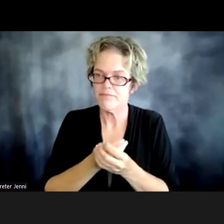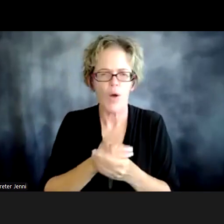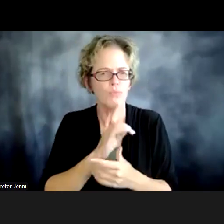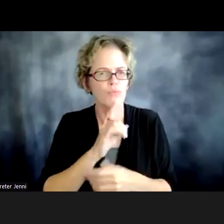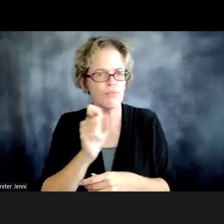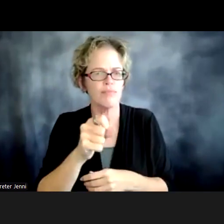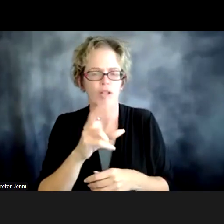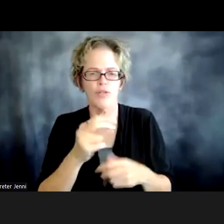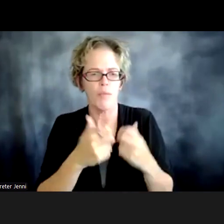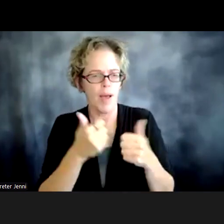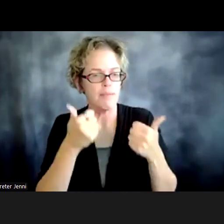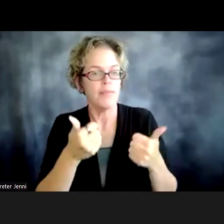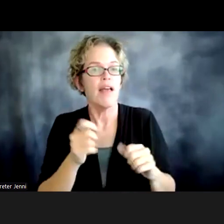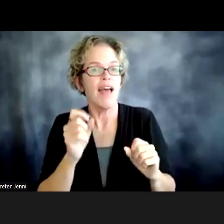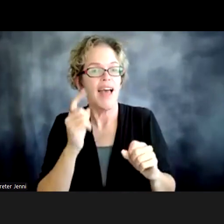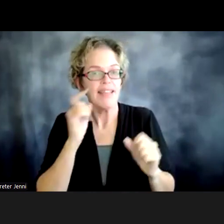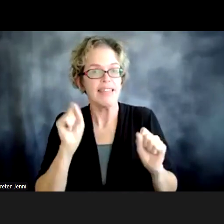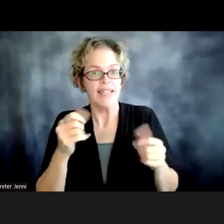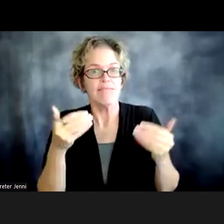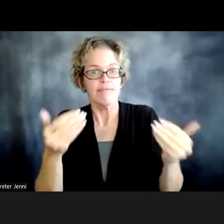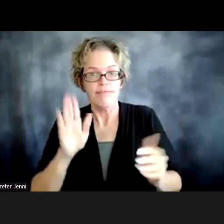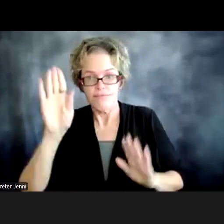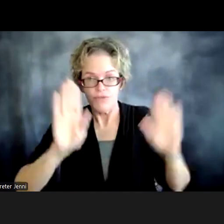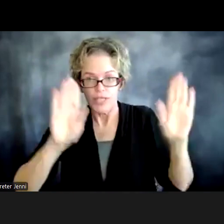I would say let's have folks raise their